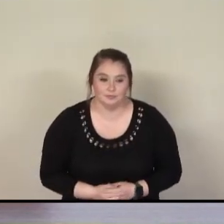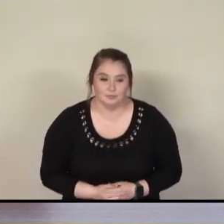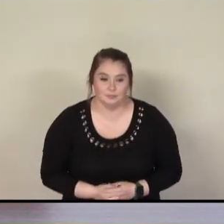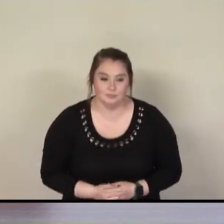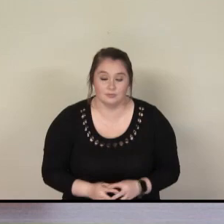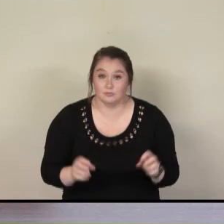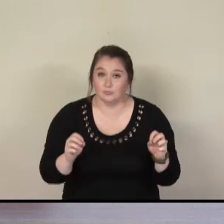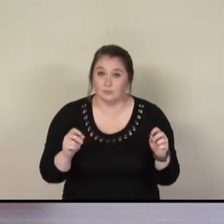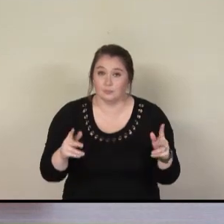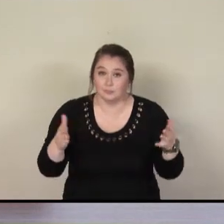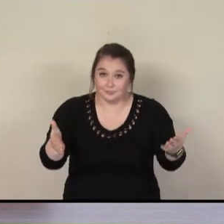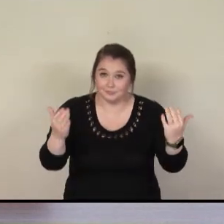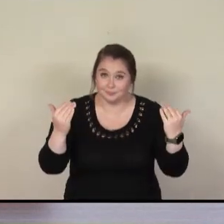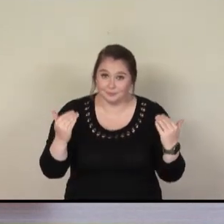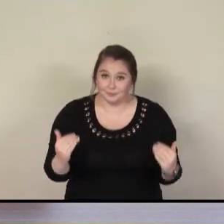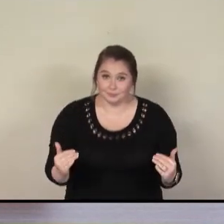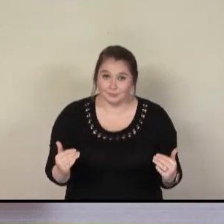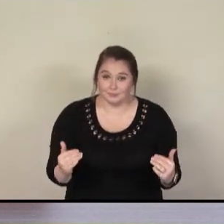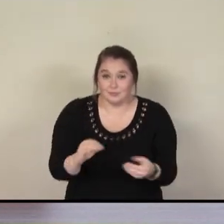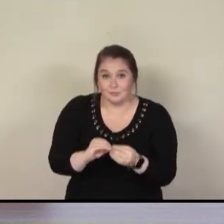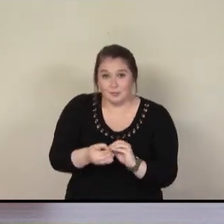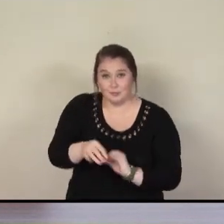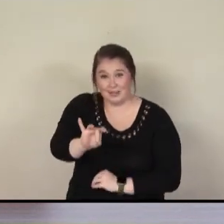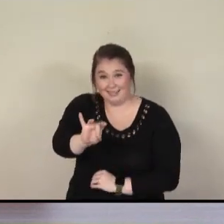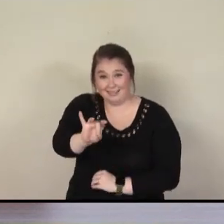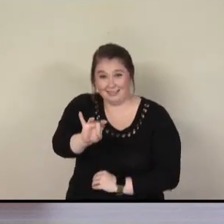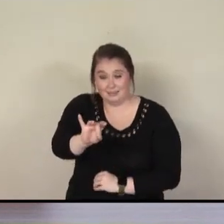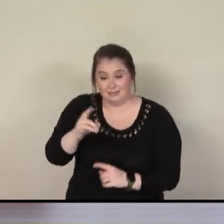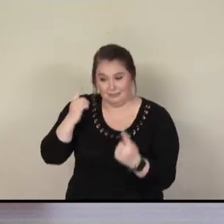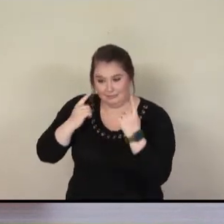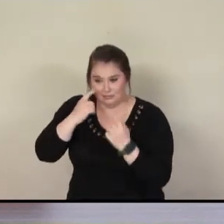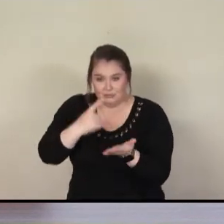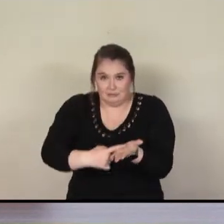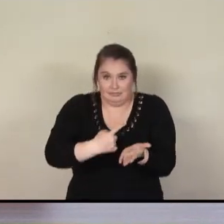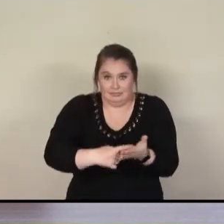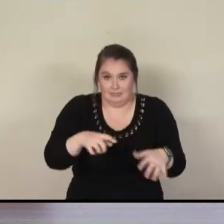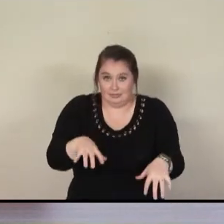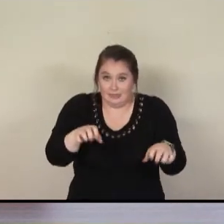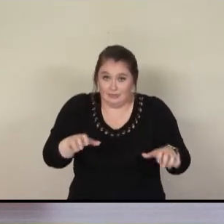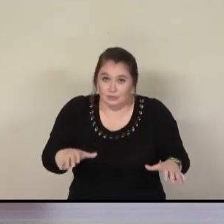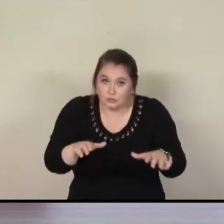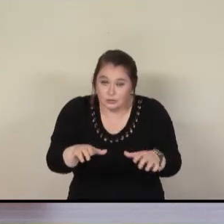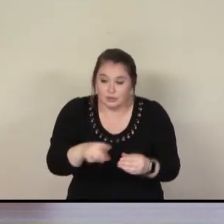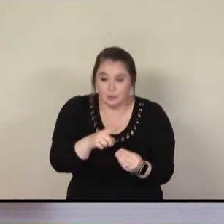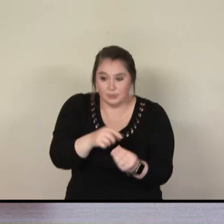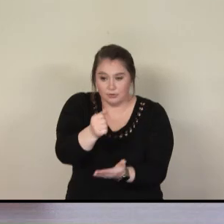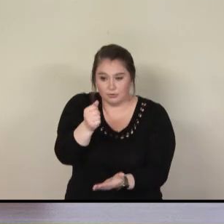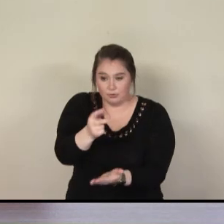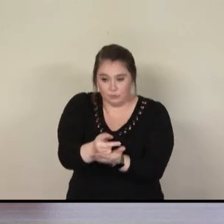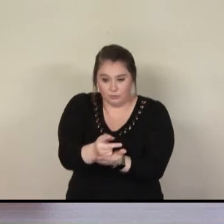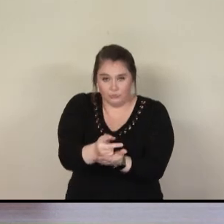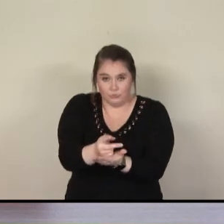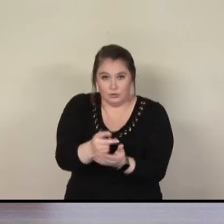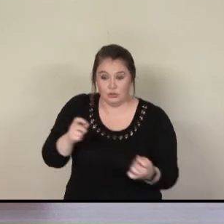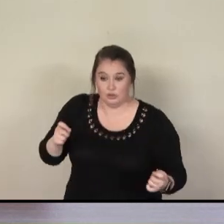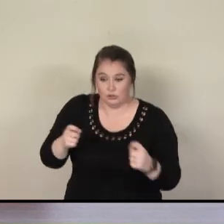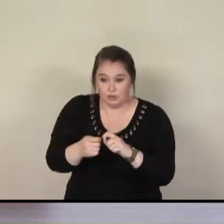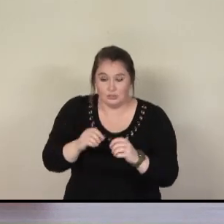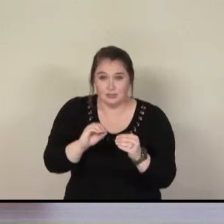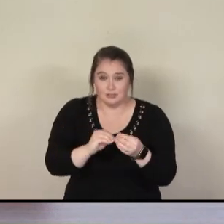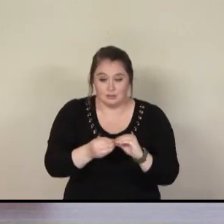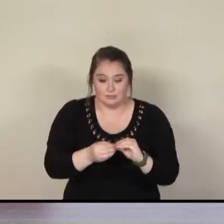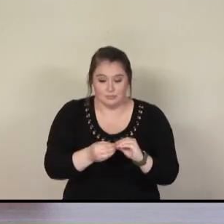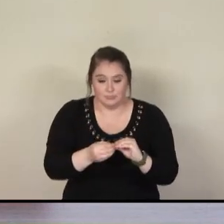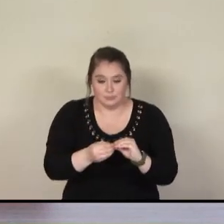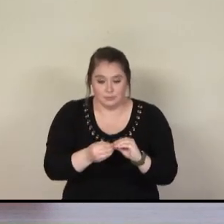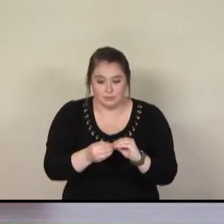Okay, here we are, moving on to item number 8, consider, discuss, and take appropriate action regarding the approval of change order number 1 to